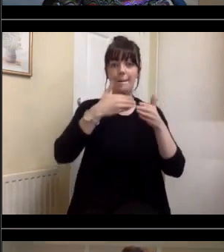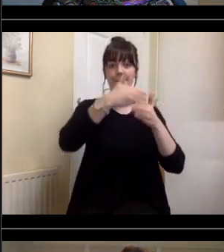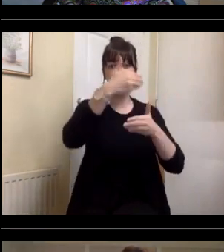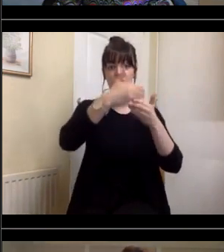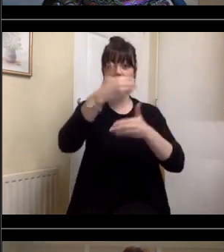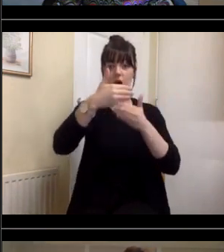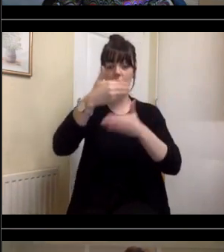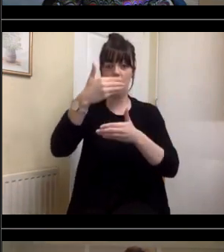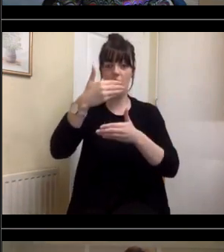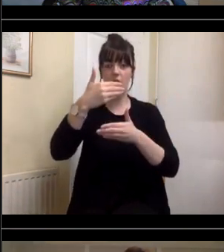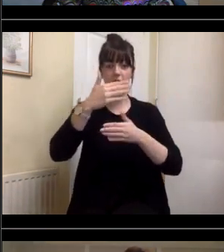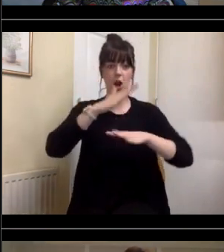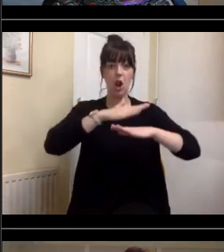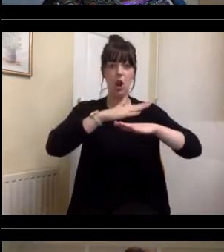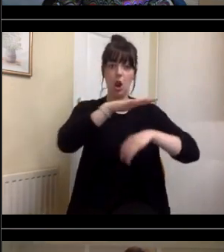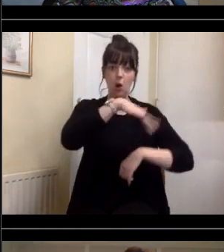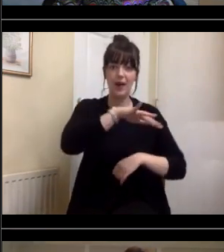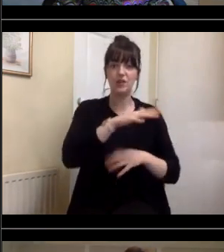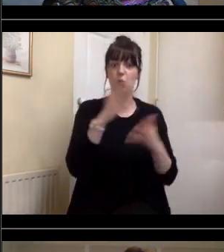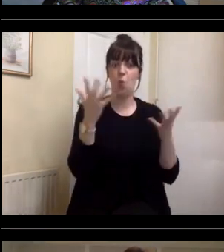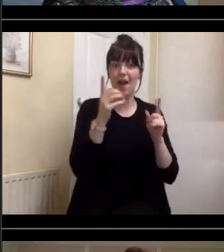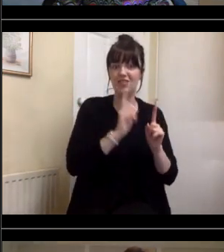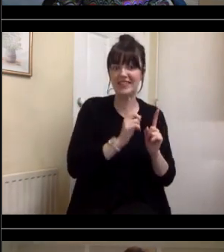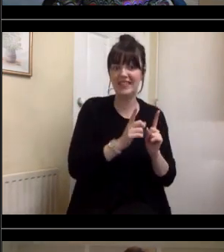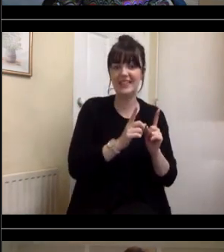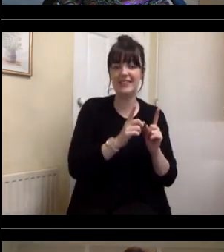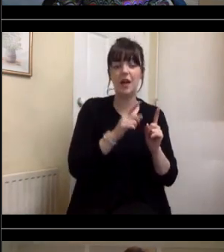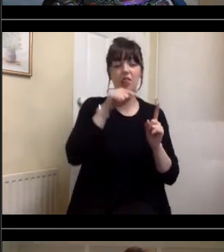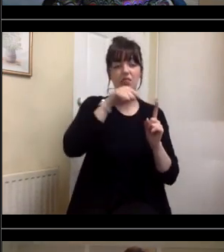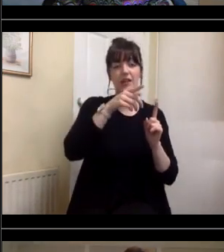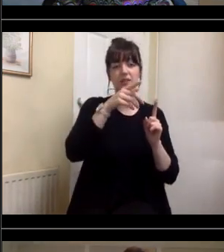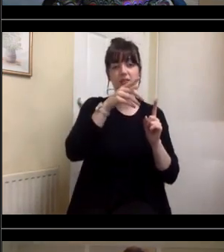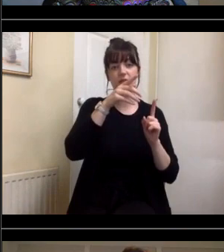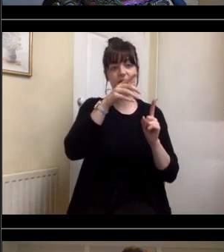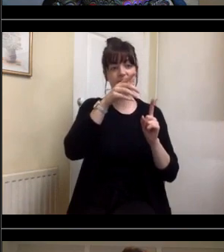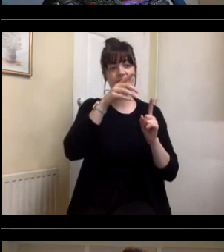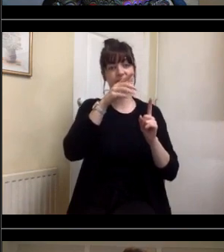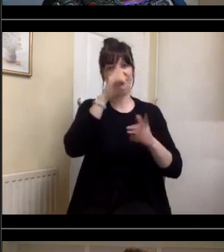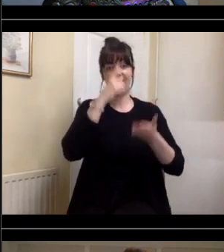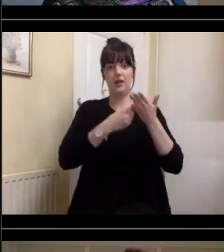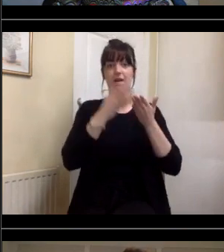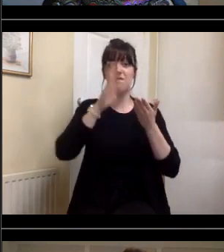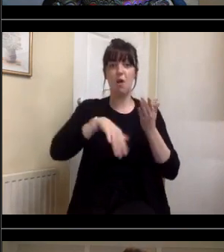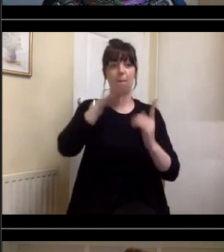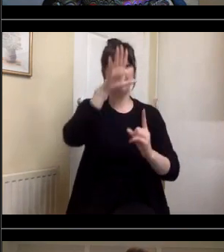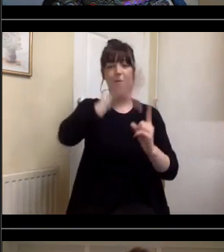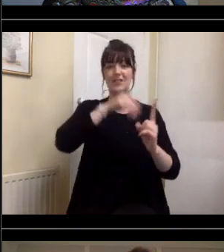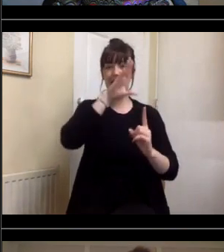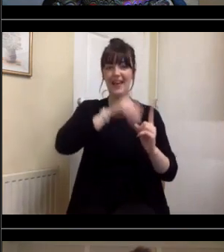informed by the modelling. I mean, the location of them will be driven exactly by the modelling.